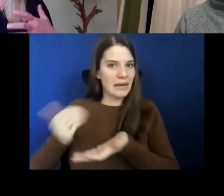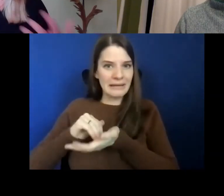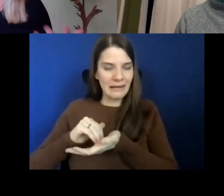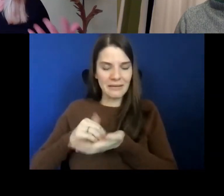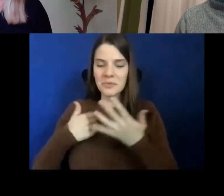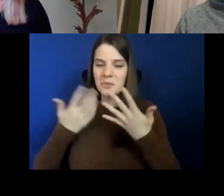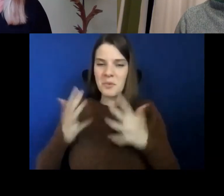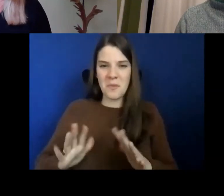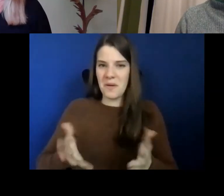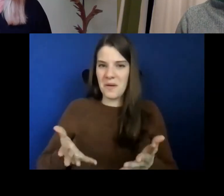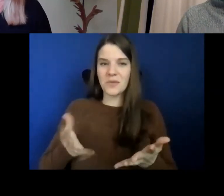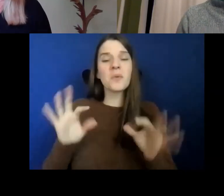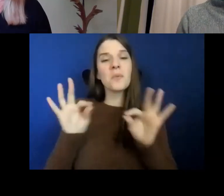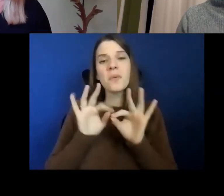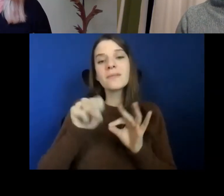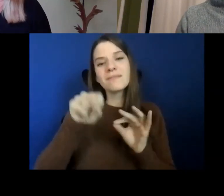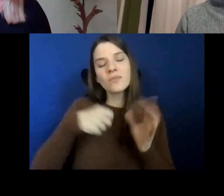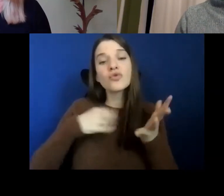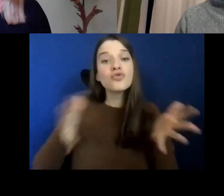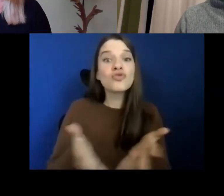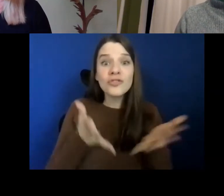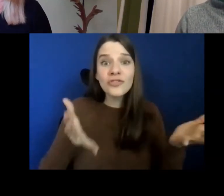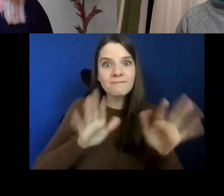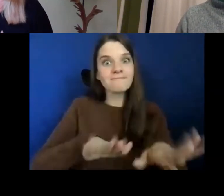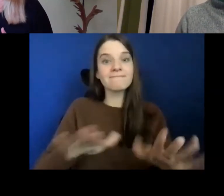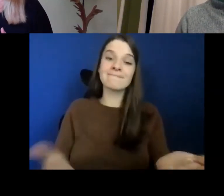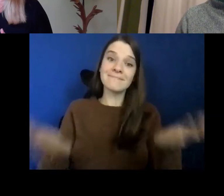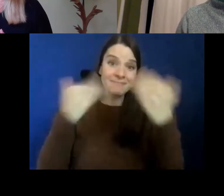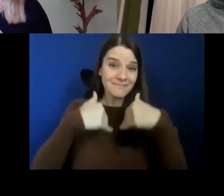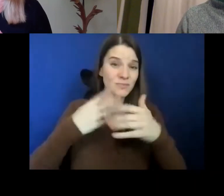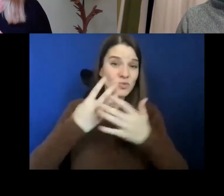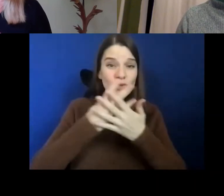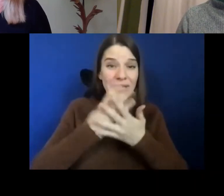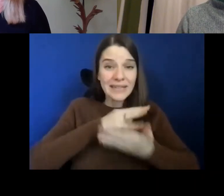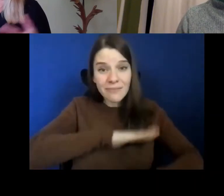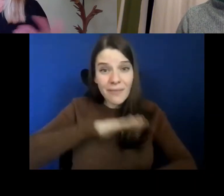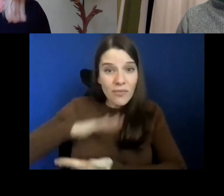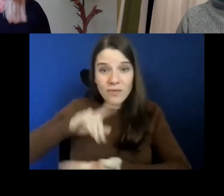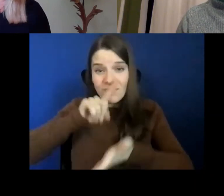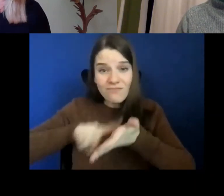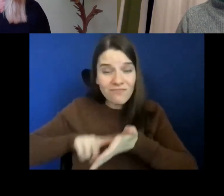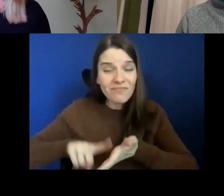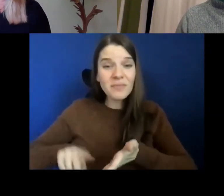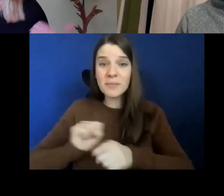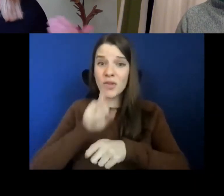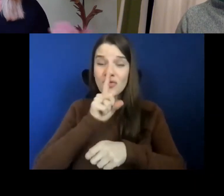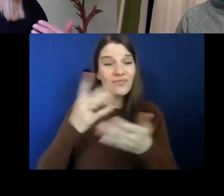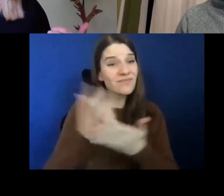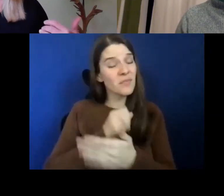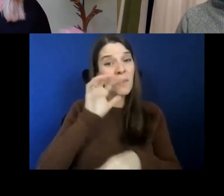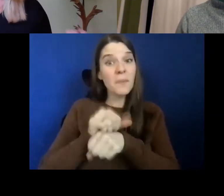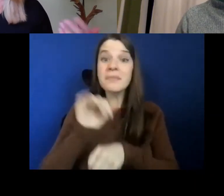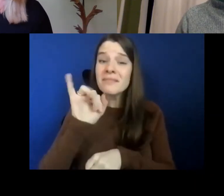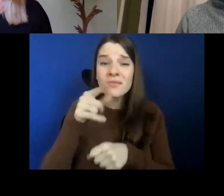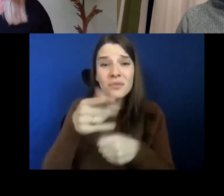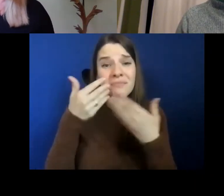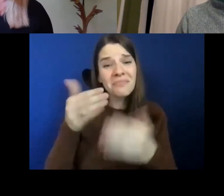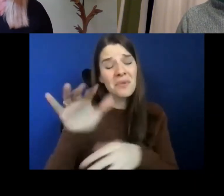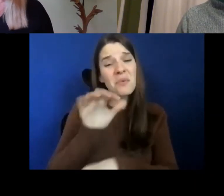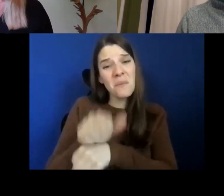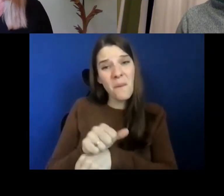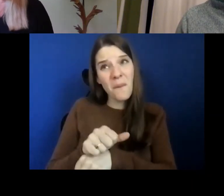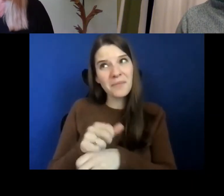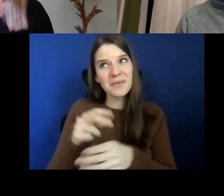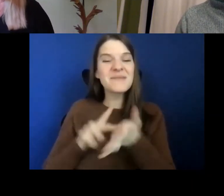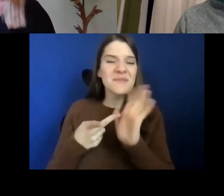So we want to encourage populations to get their screening, make sure they make the appointment. If you make the appointment, you're likely to go